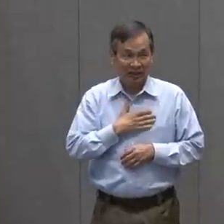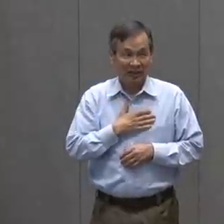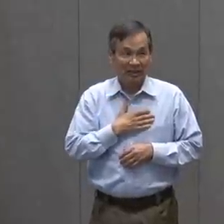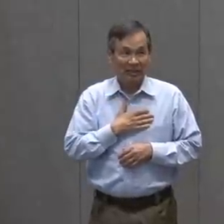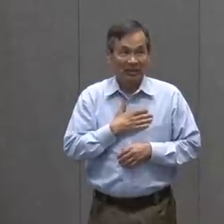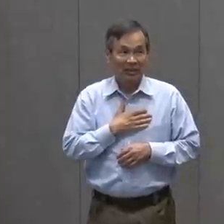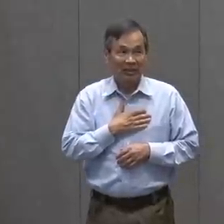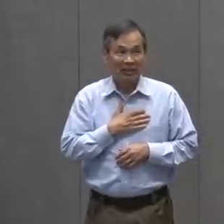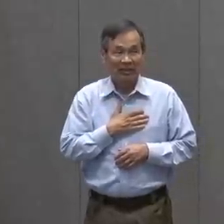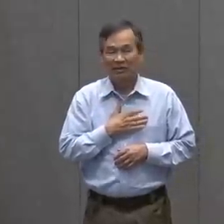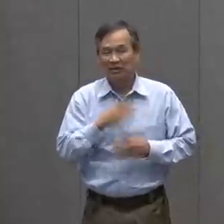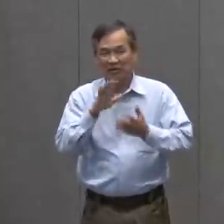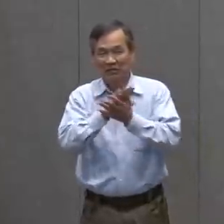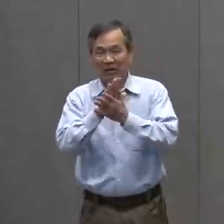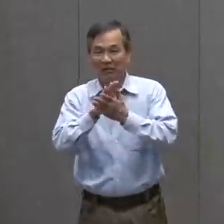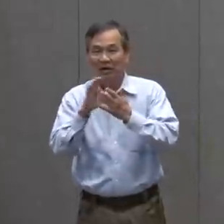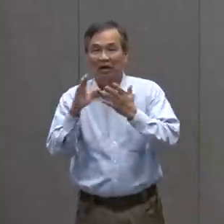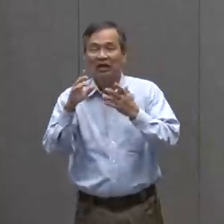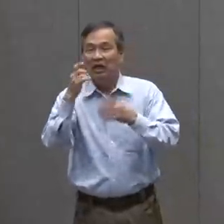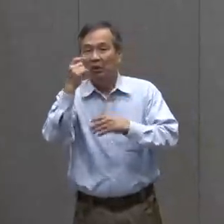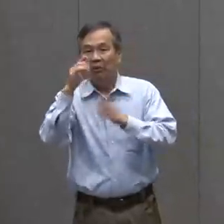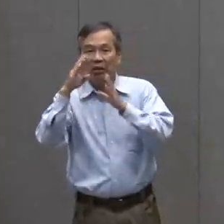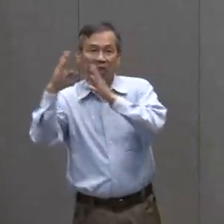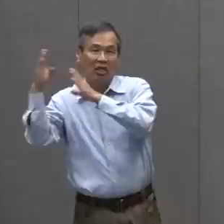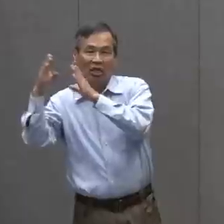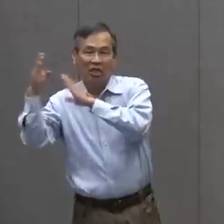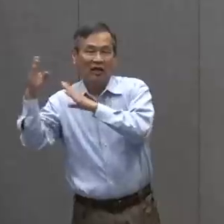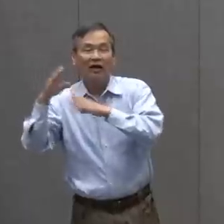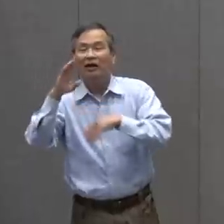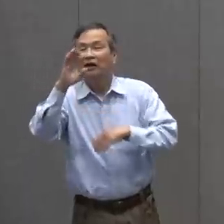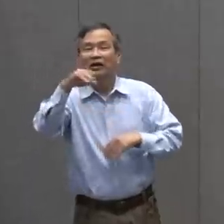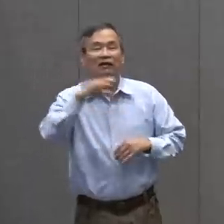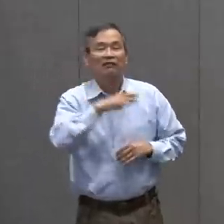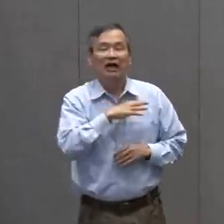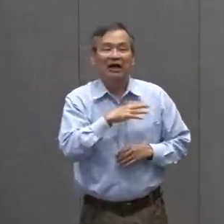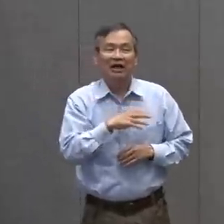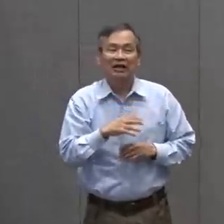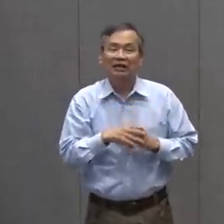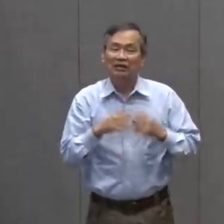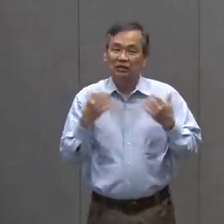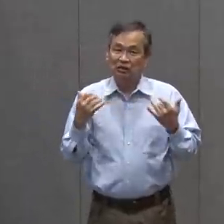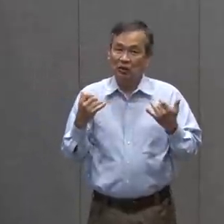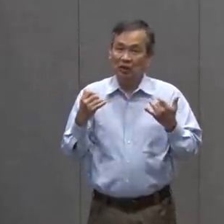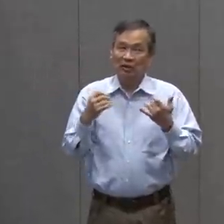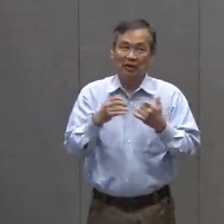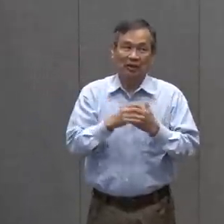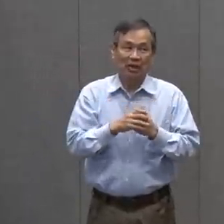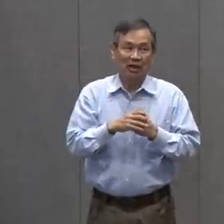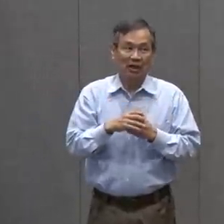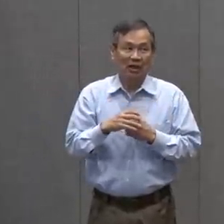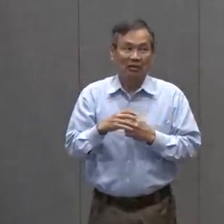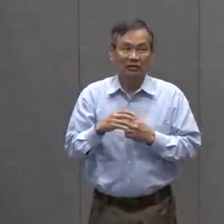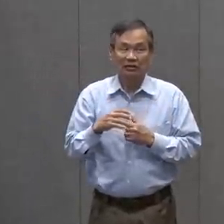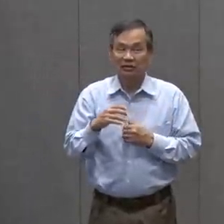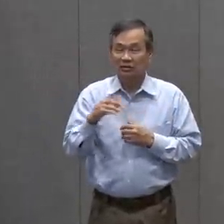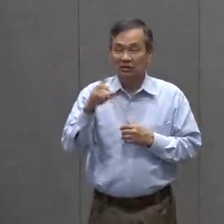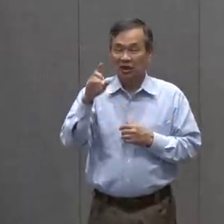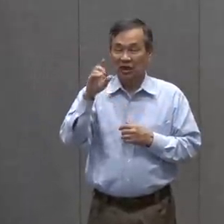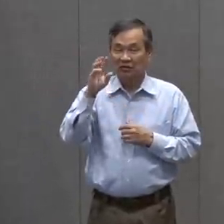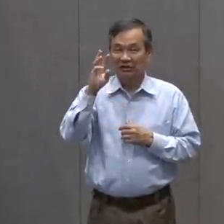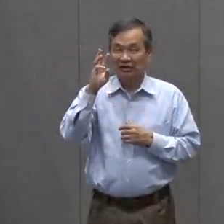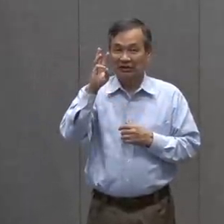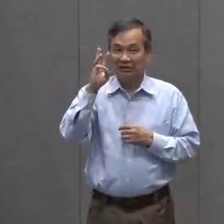of room on the paper. And the next piece that is how far away were you from 100? So I am